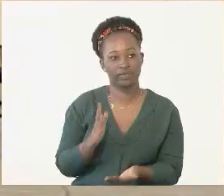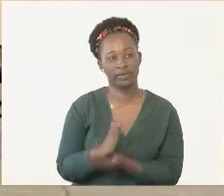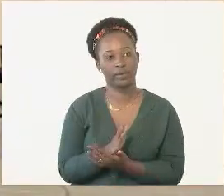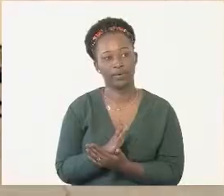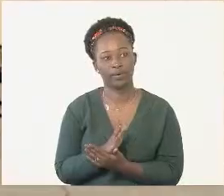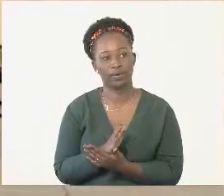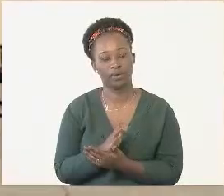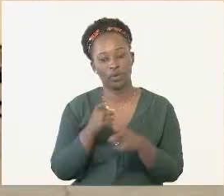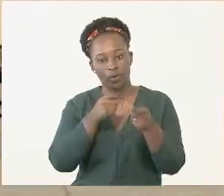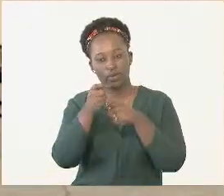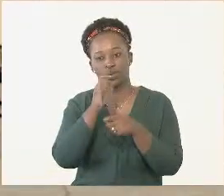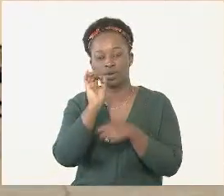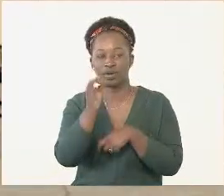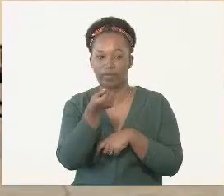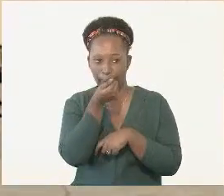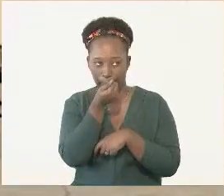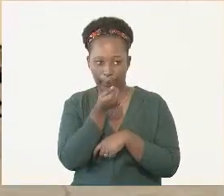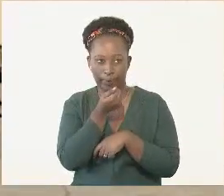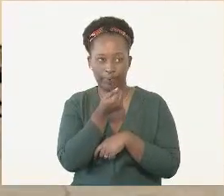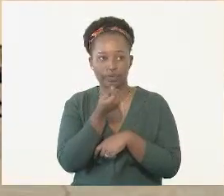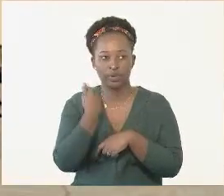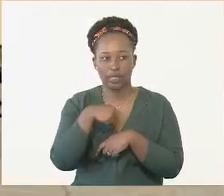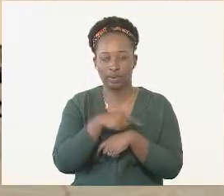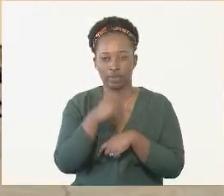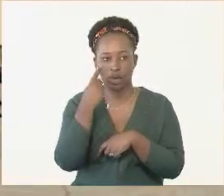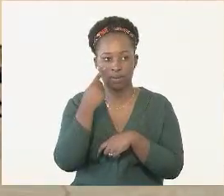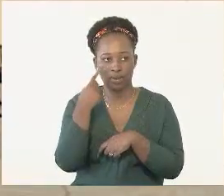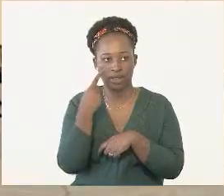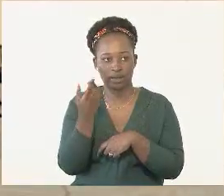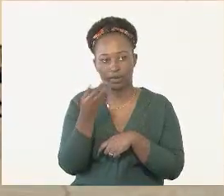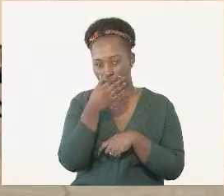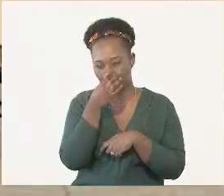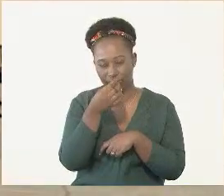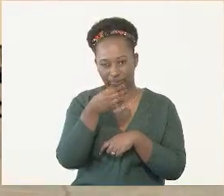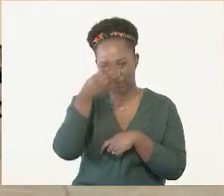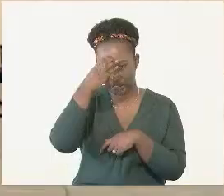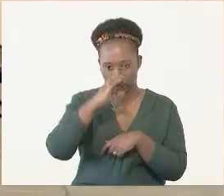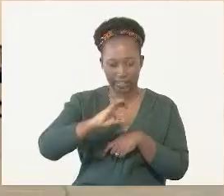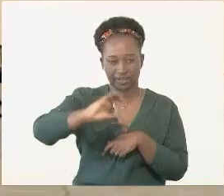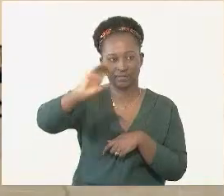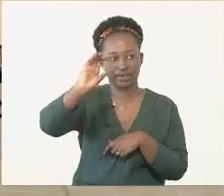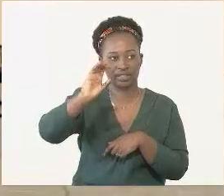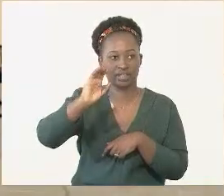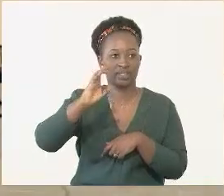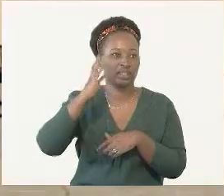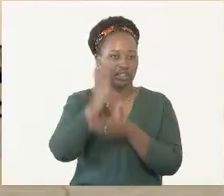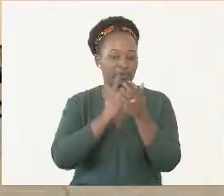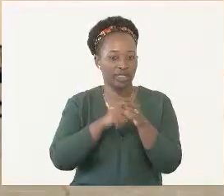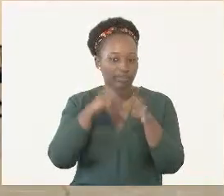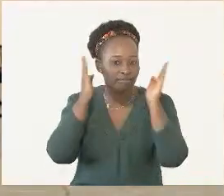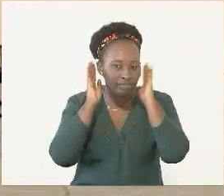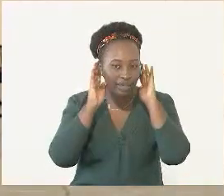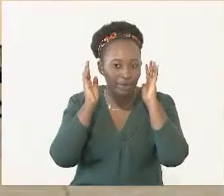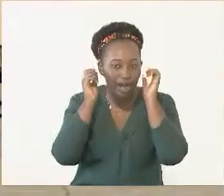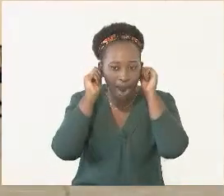behavioral control of the temperature. You have ever seen an elephant? Constant flapping of the ears. All right? Constant flapping of